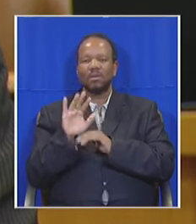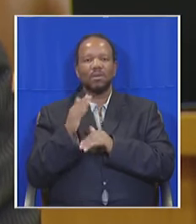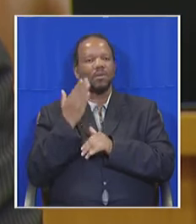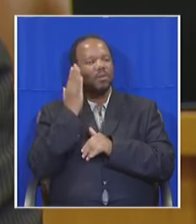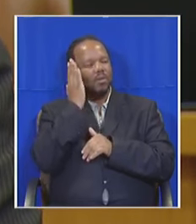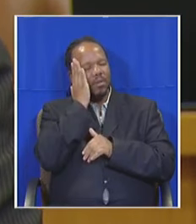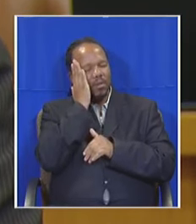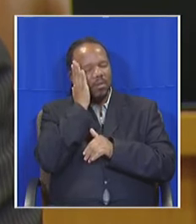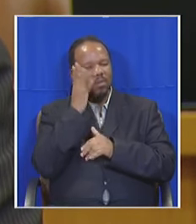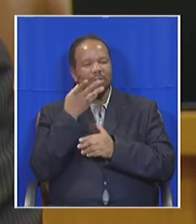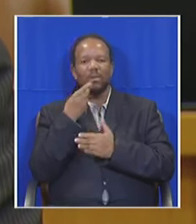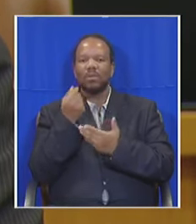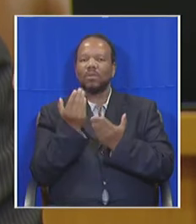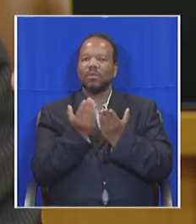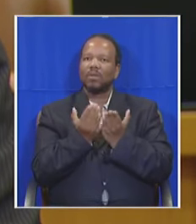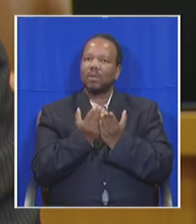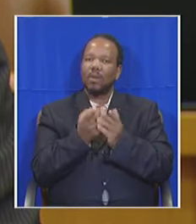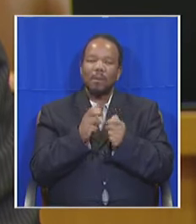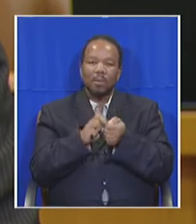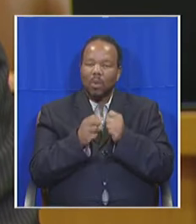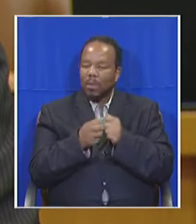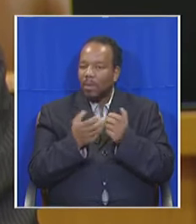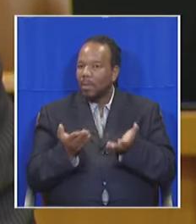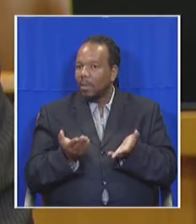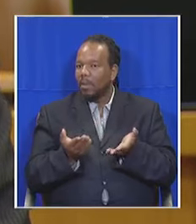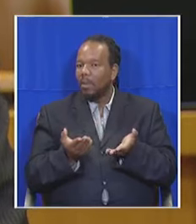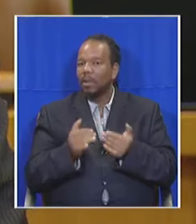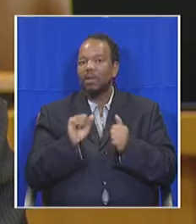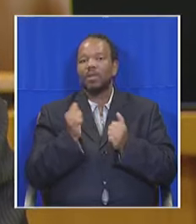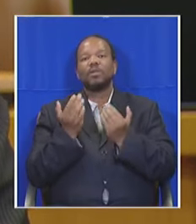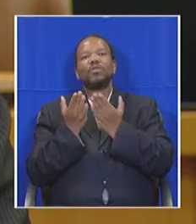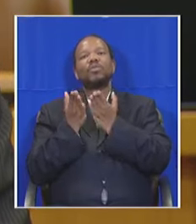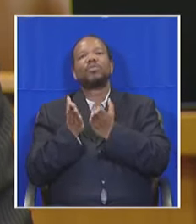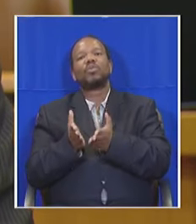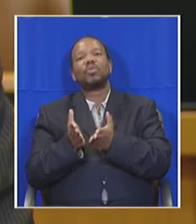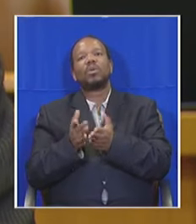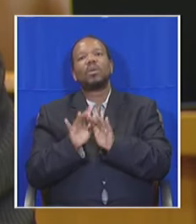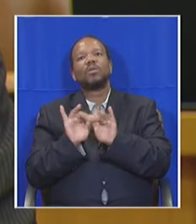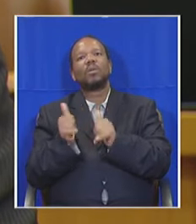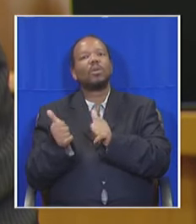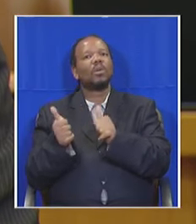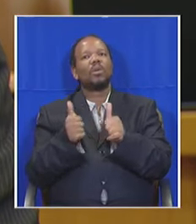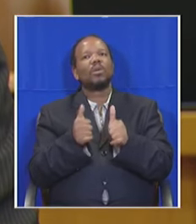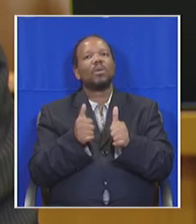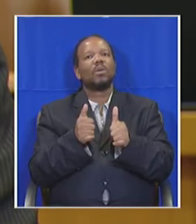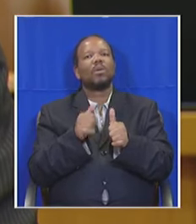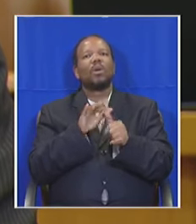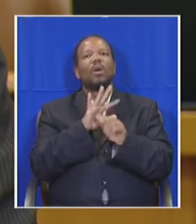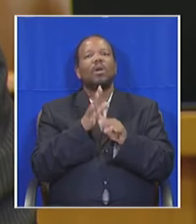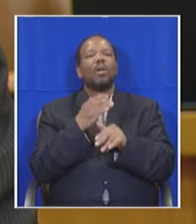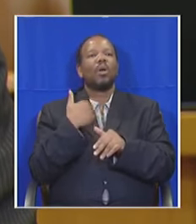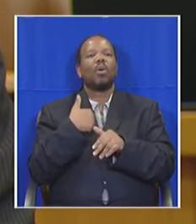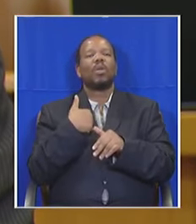studies, find themselves. Recognizes that students staying in makeshift lodgings, such as empty college